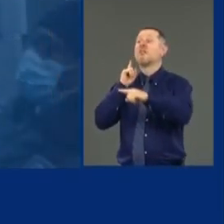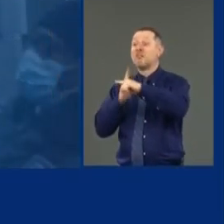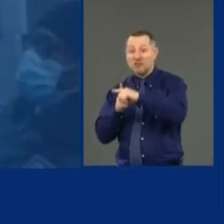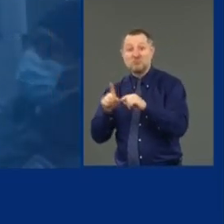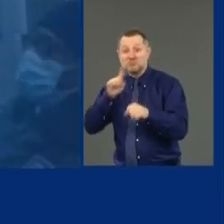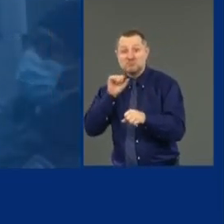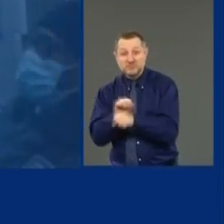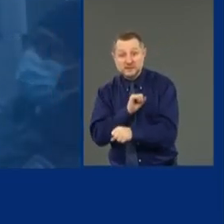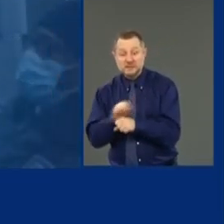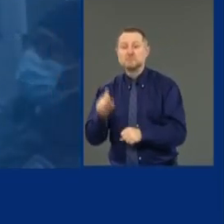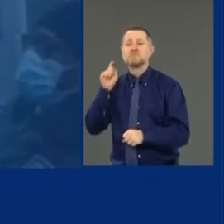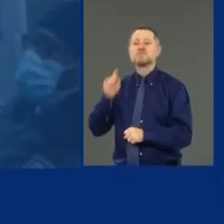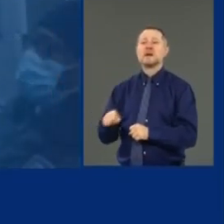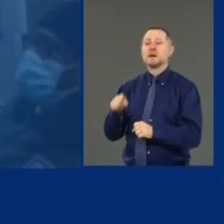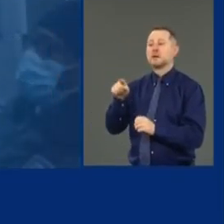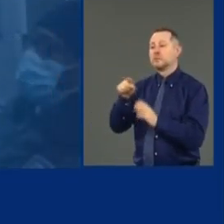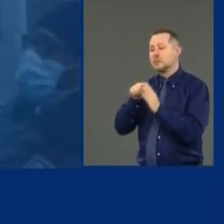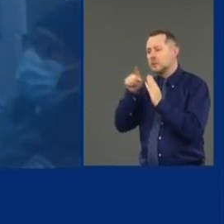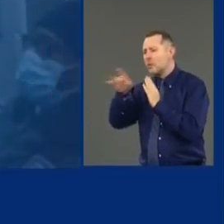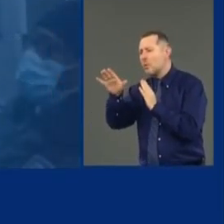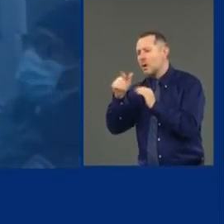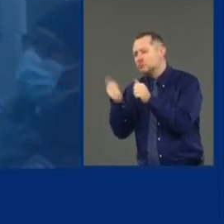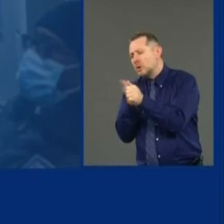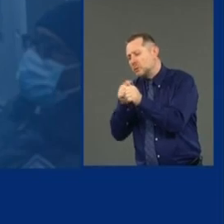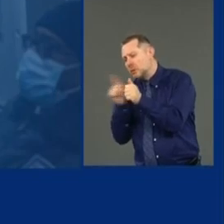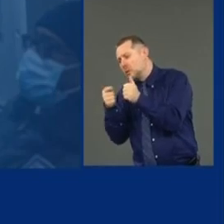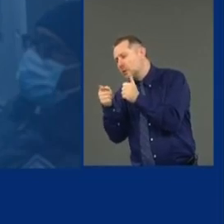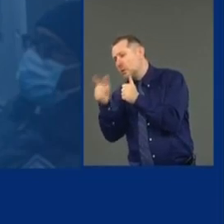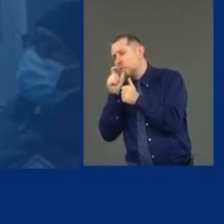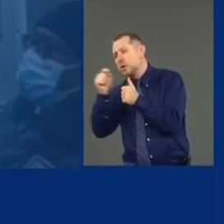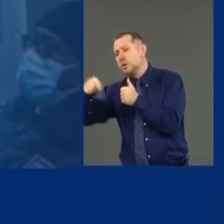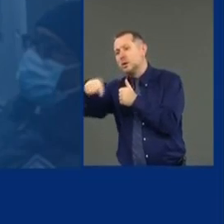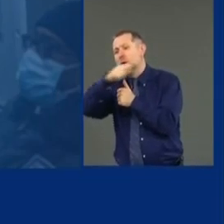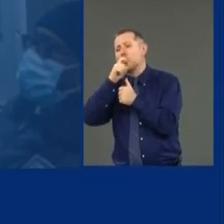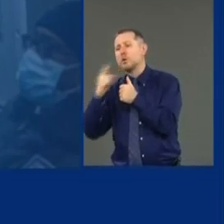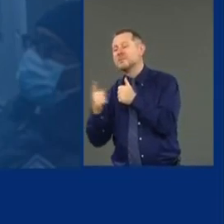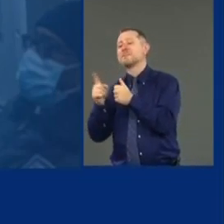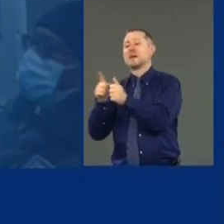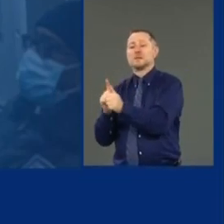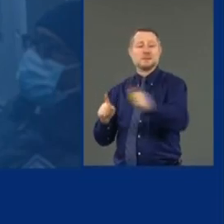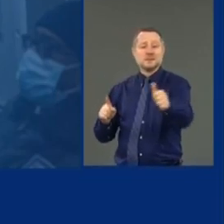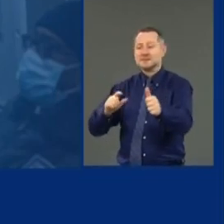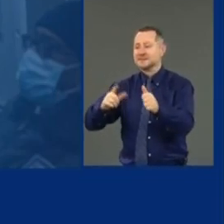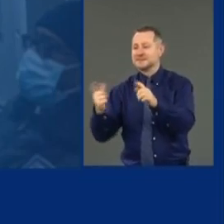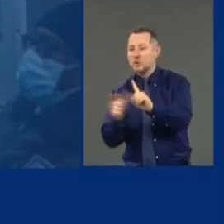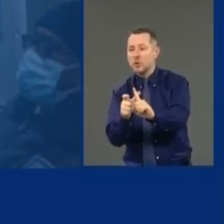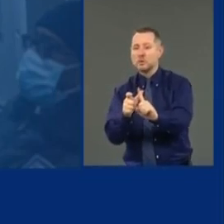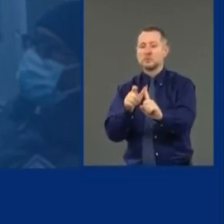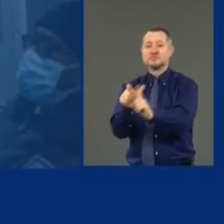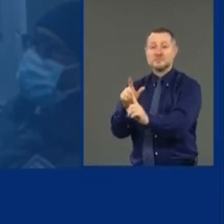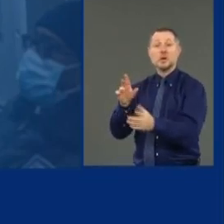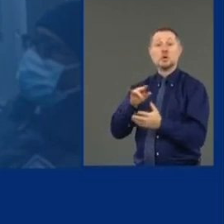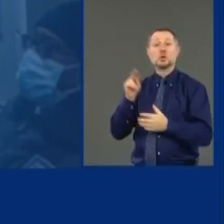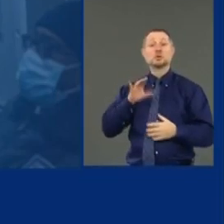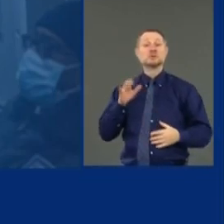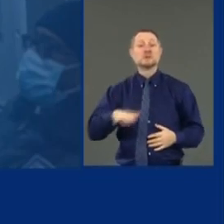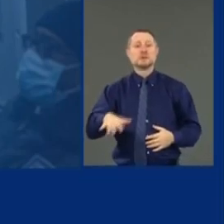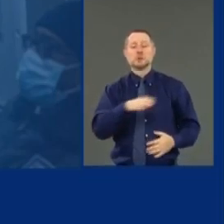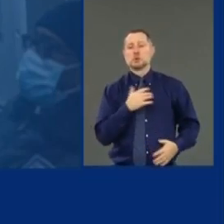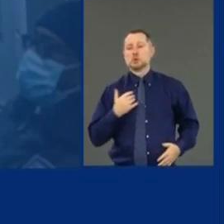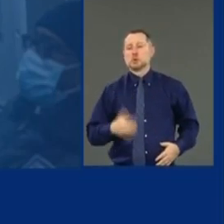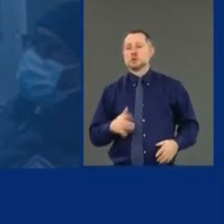isolate. New York City, you also have the added situation of public